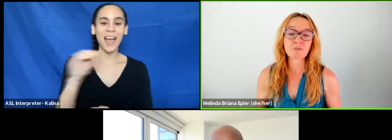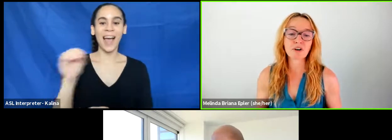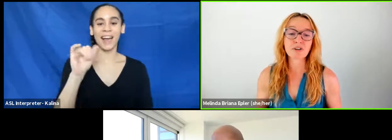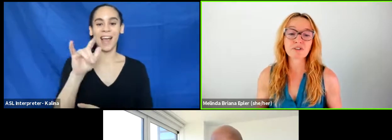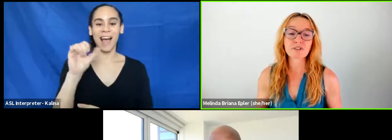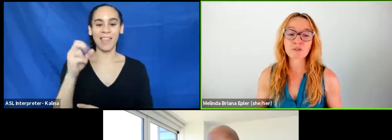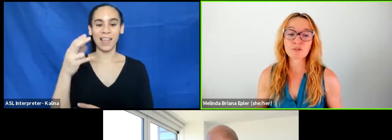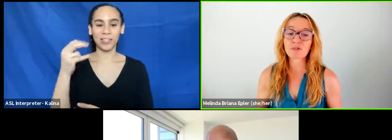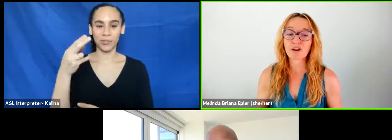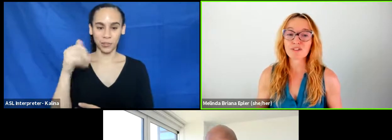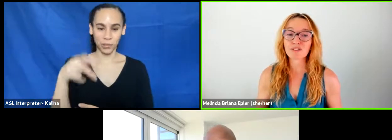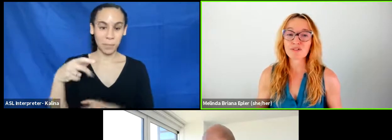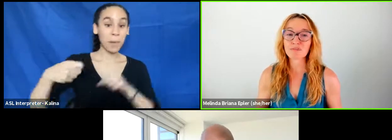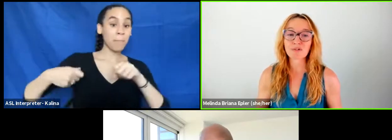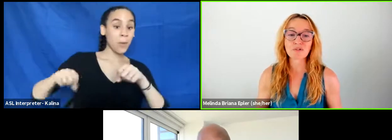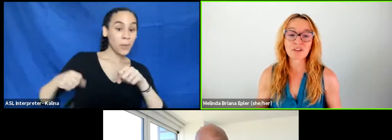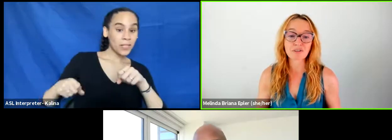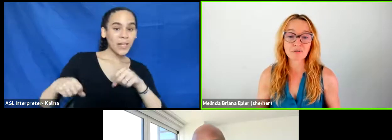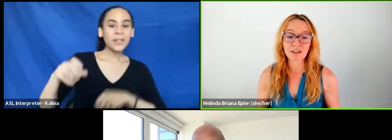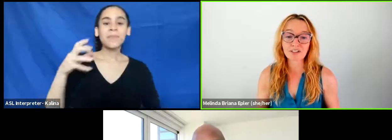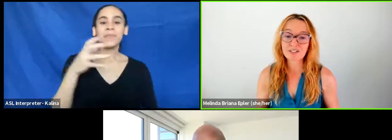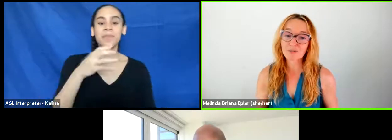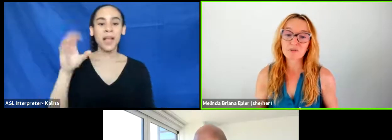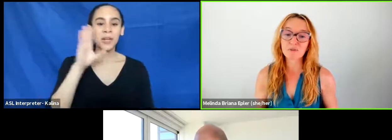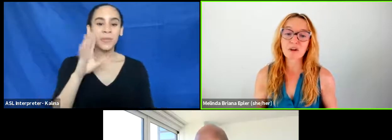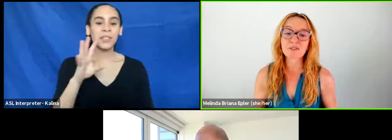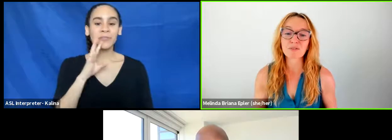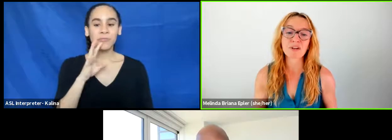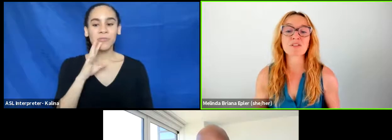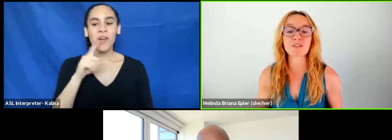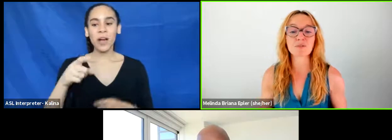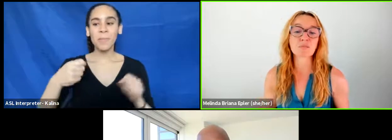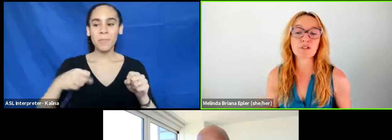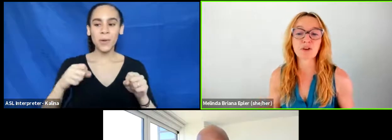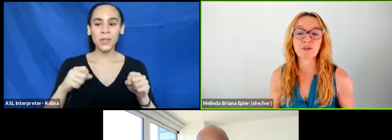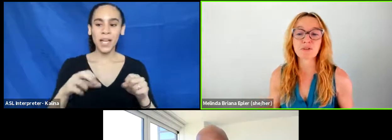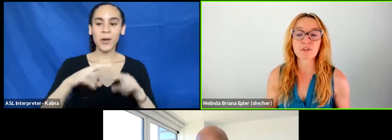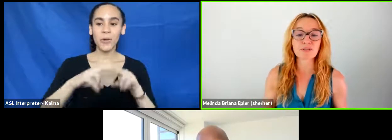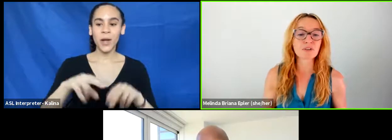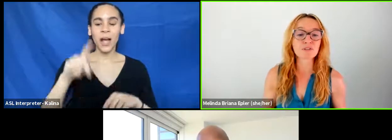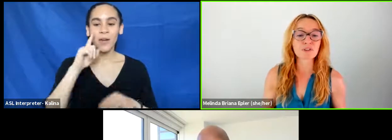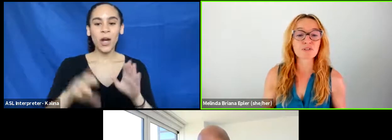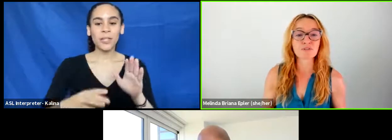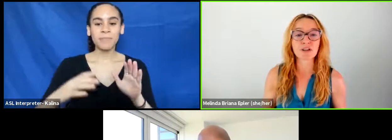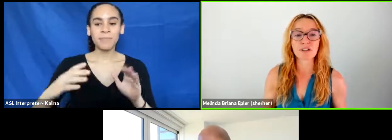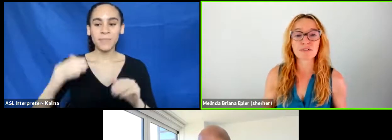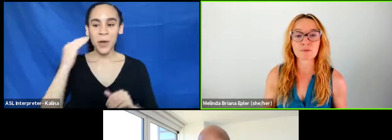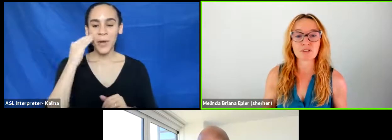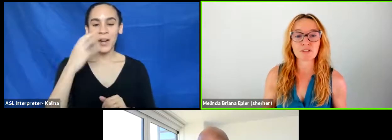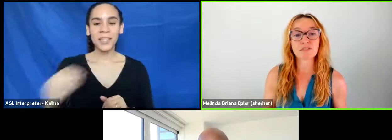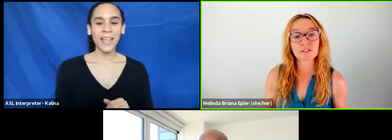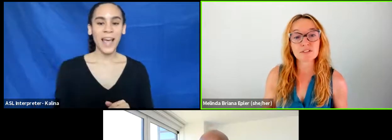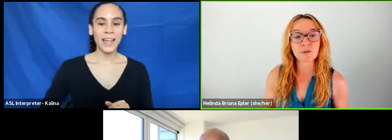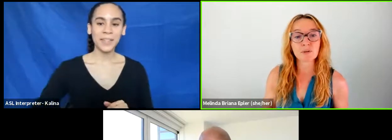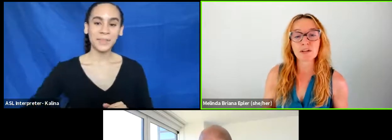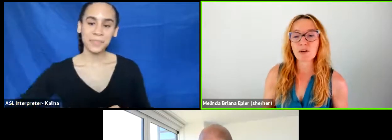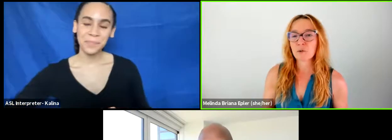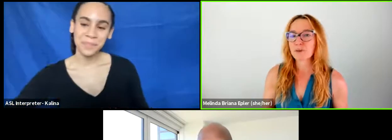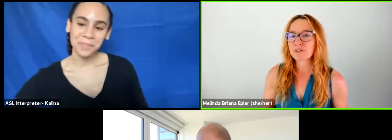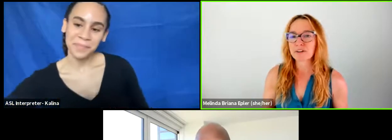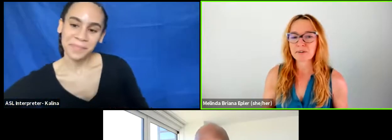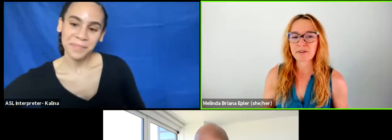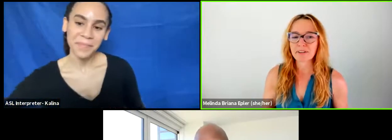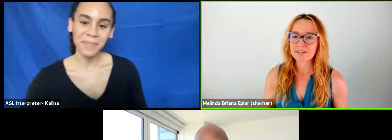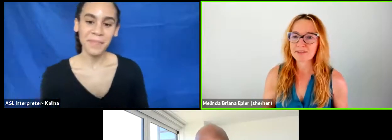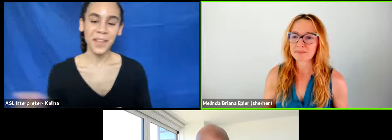about to embark on a solo cross-country motorcycle ride to raise awareness for mental health and to raise funds for the Icon Project Fund. So